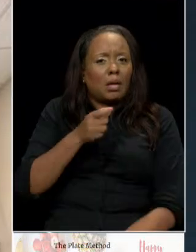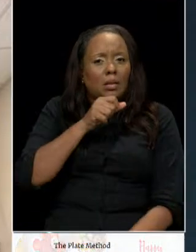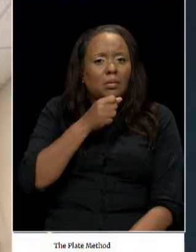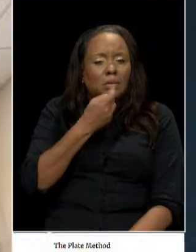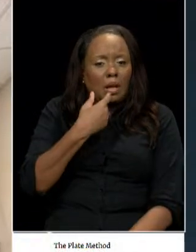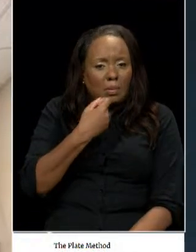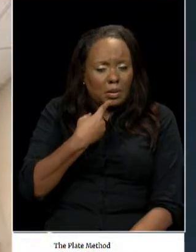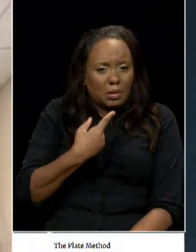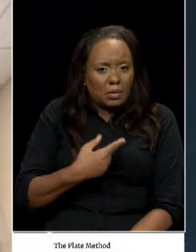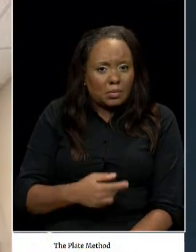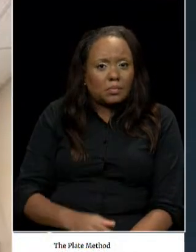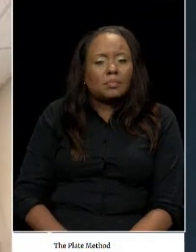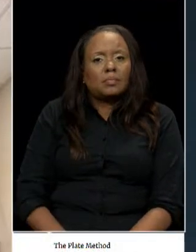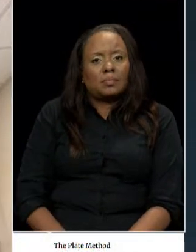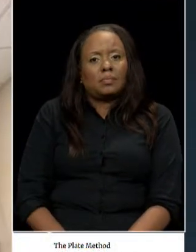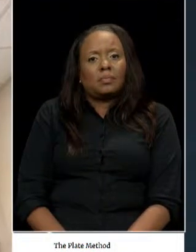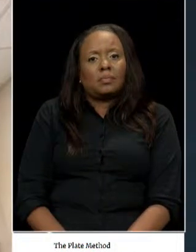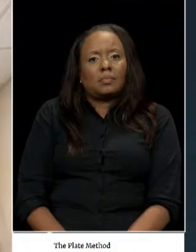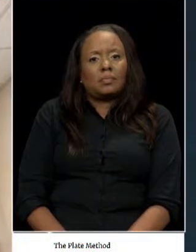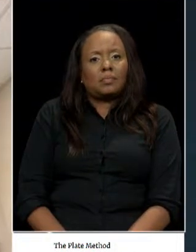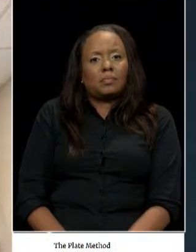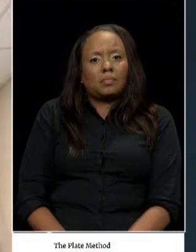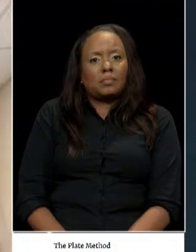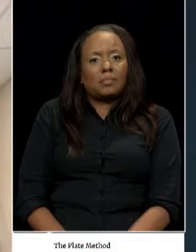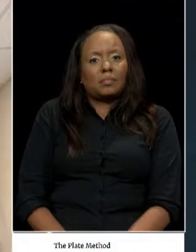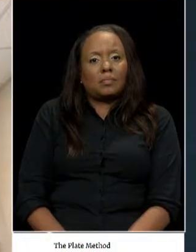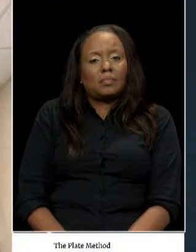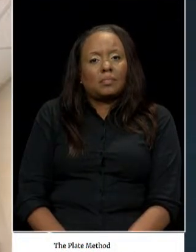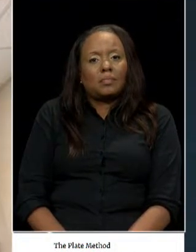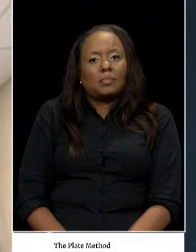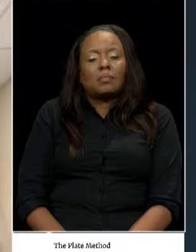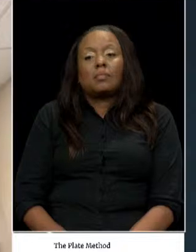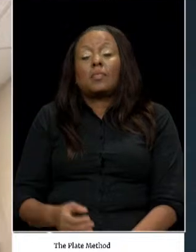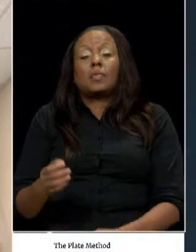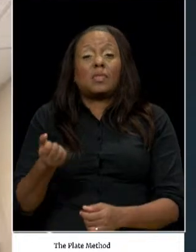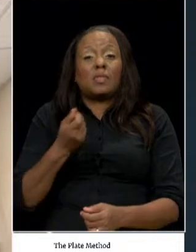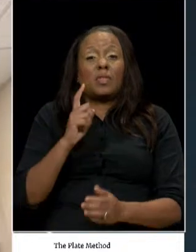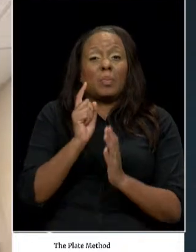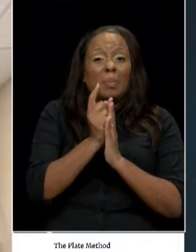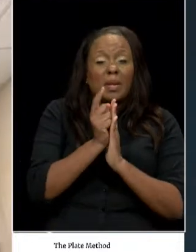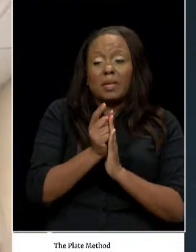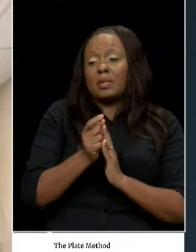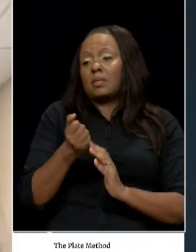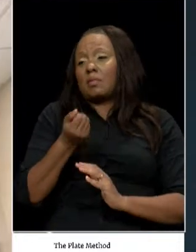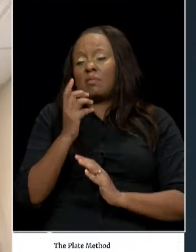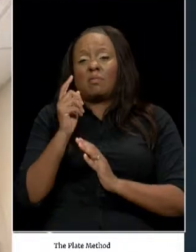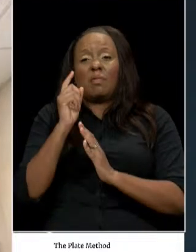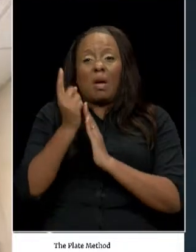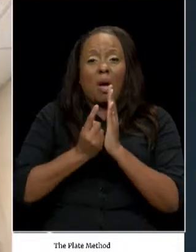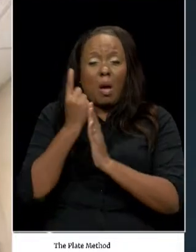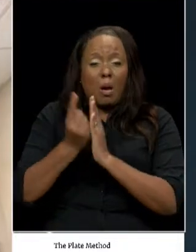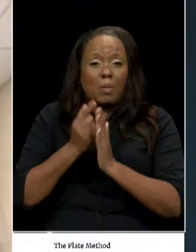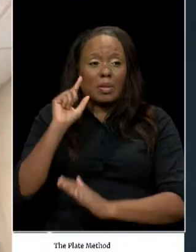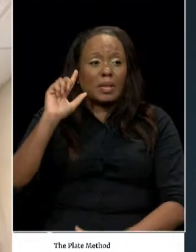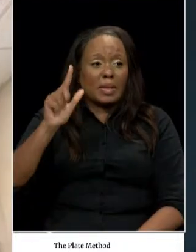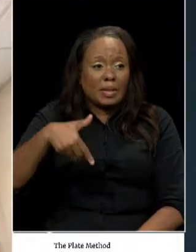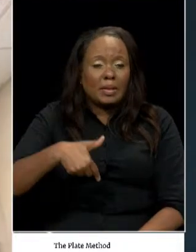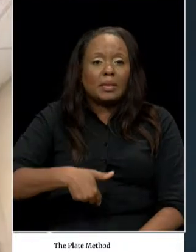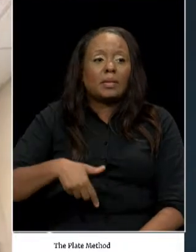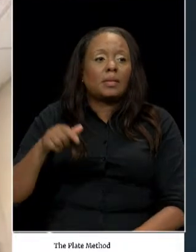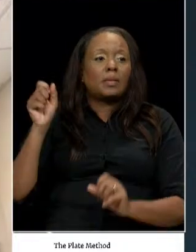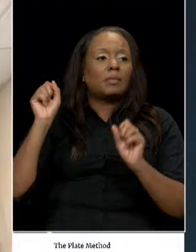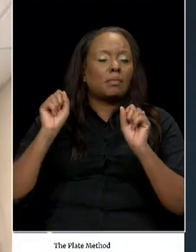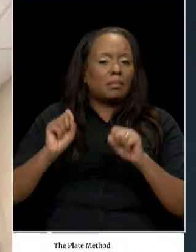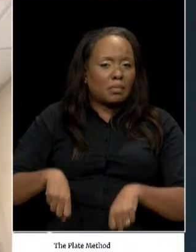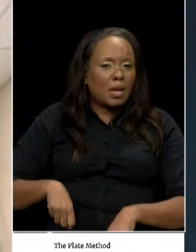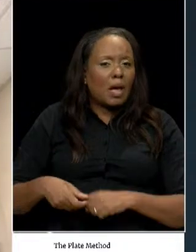systemically. So you take it, and then a few minutes or a few hours later, it will augment your erection. That's another concept that we need to